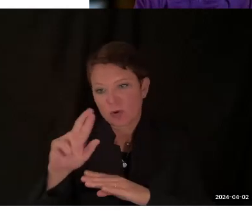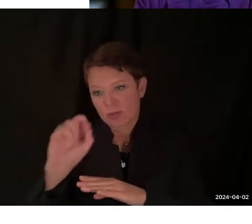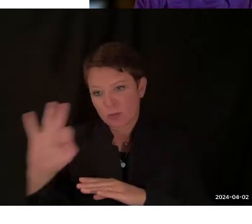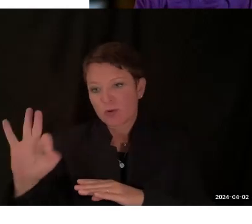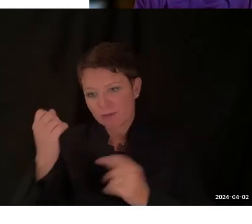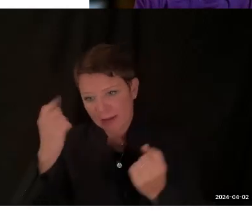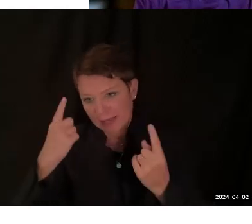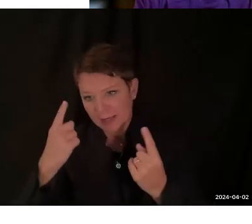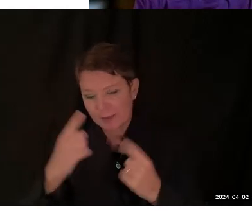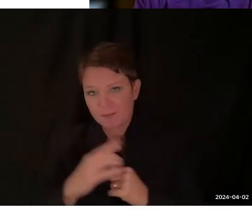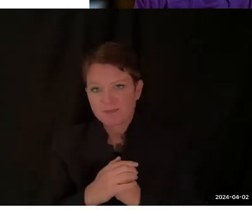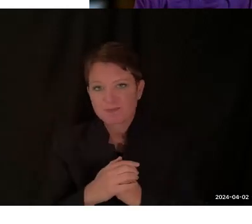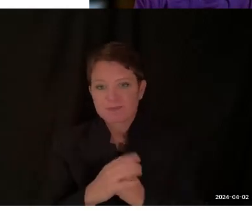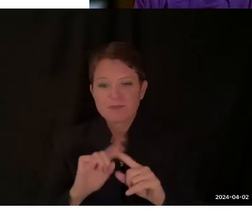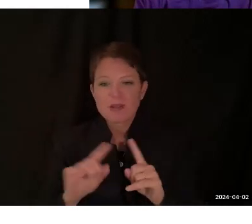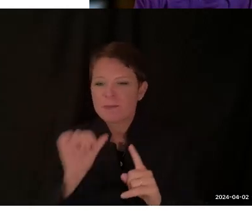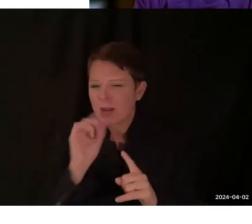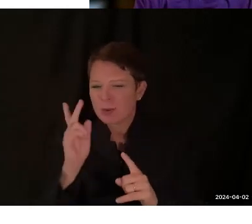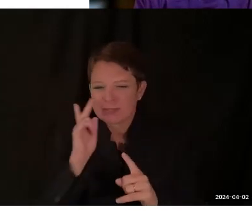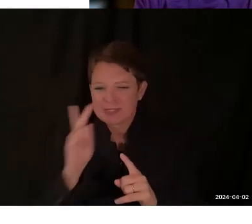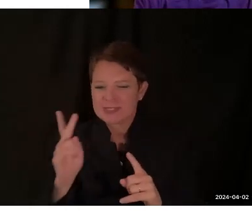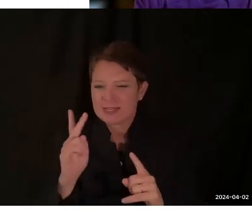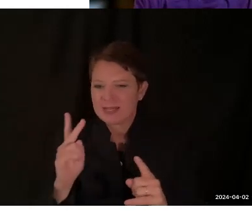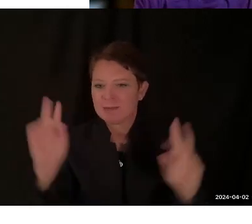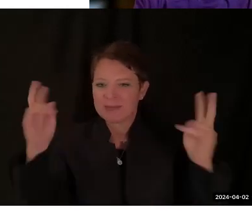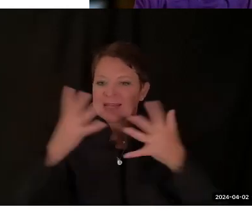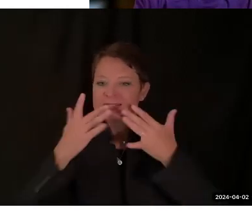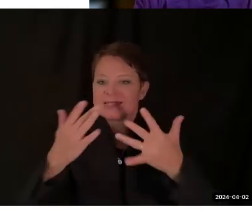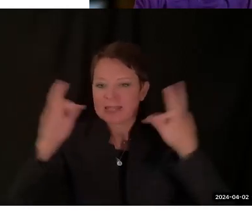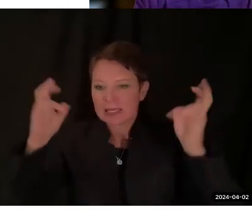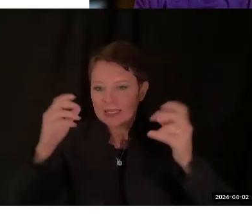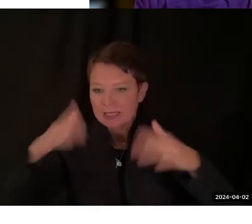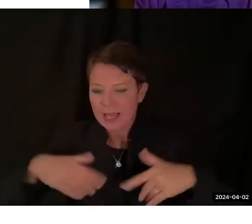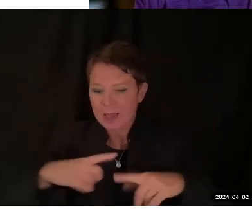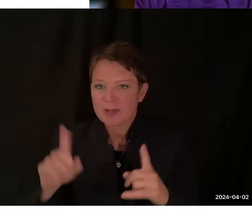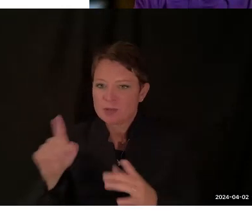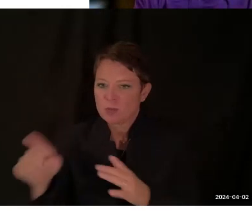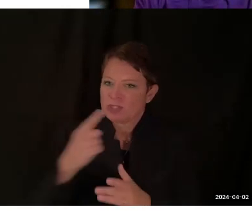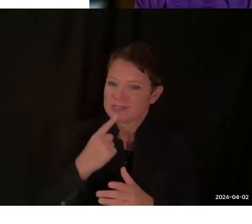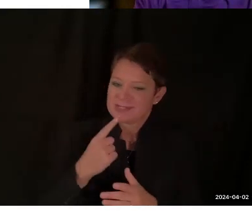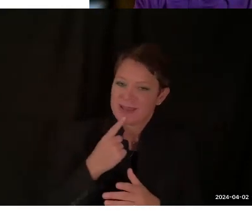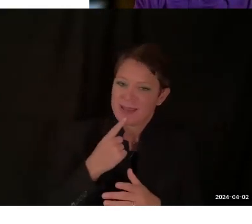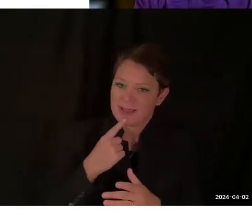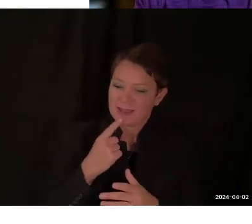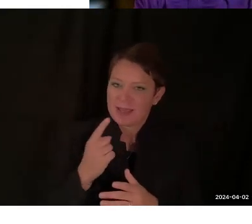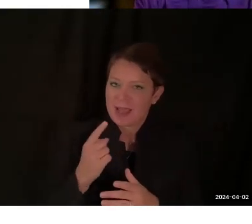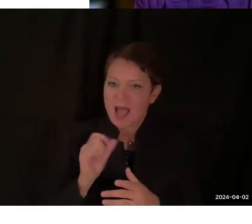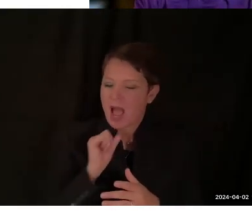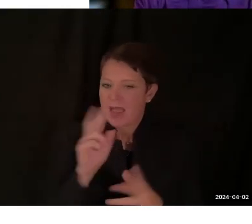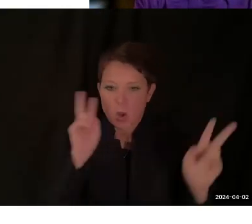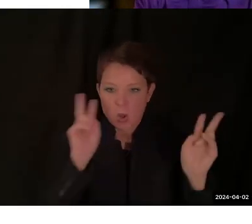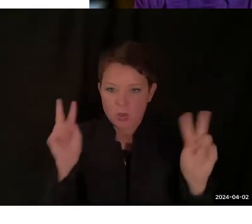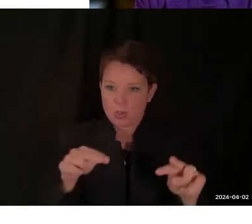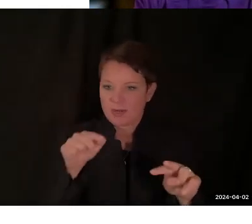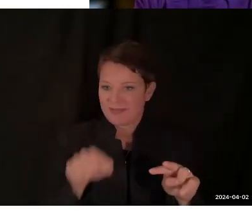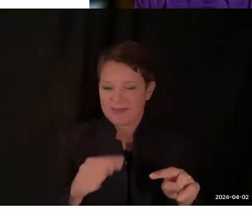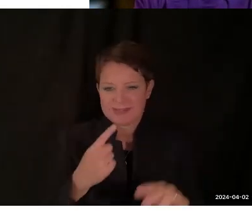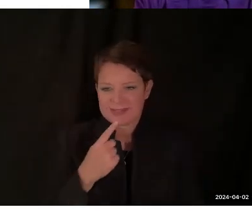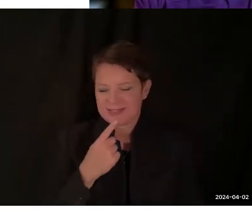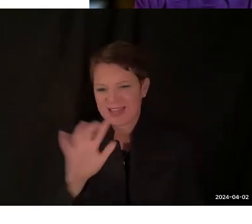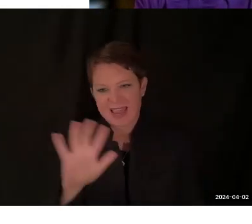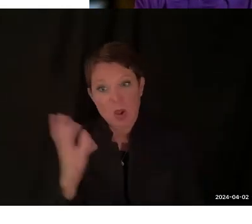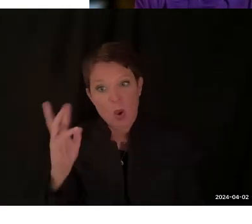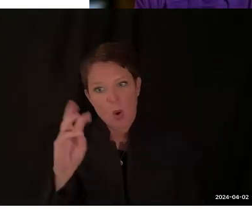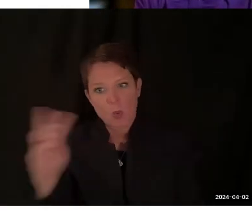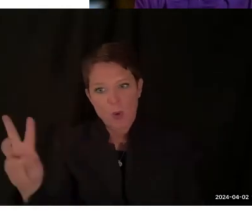But like, I'm not seeing it sing yet. And Ashley, I think that's what you're saying. I don't look at this and say,